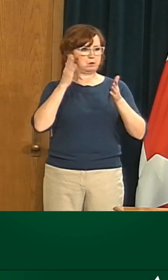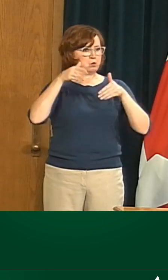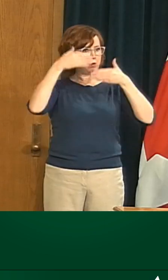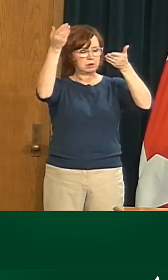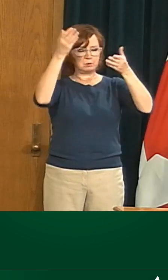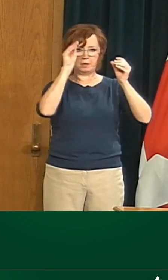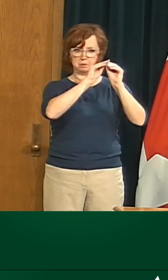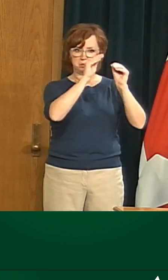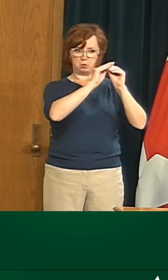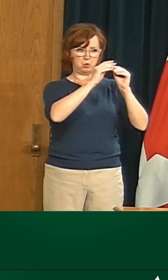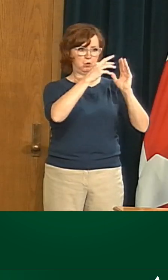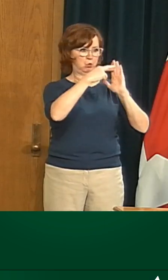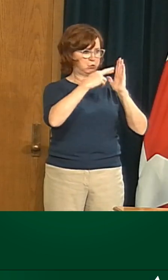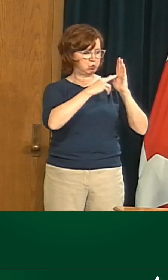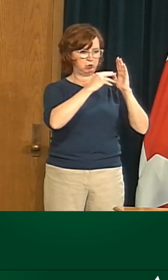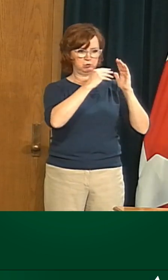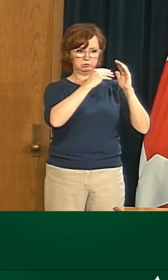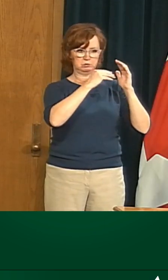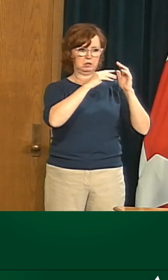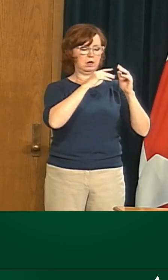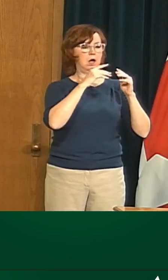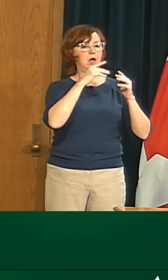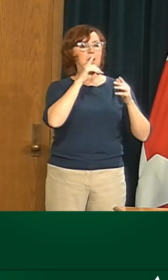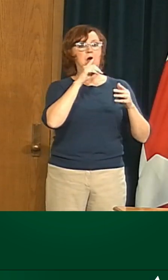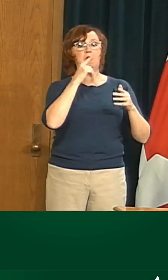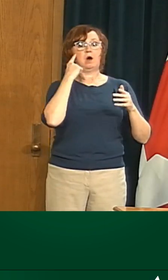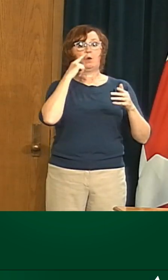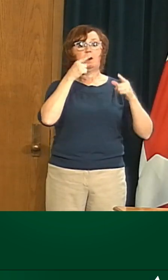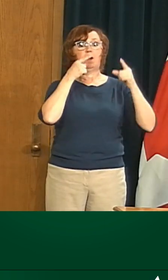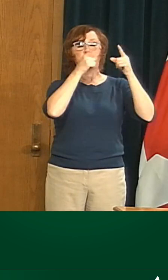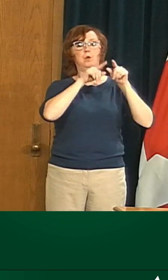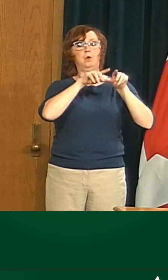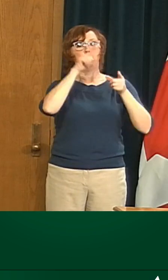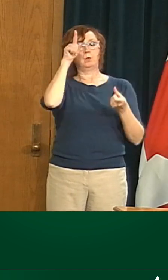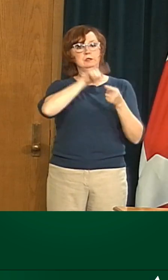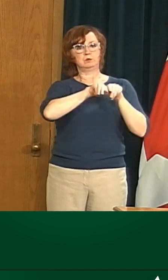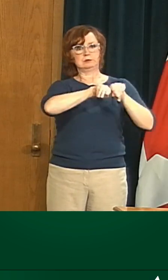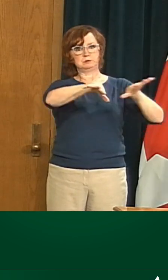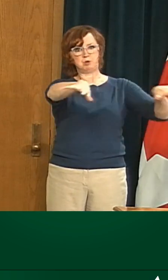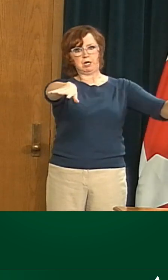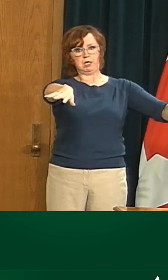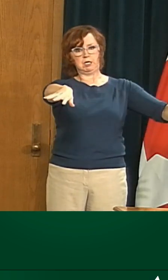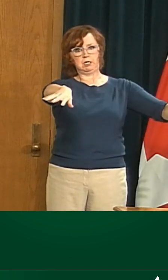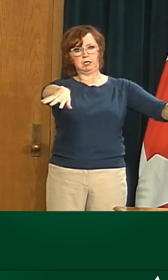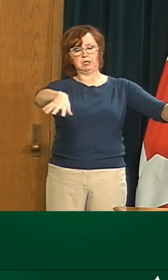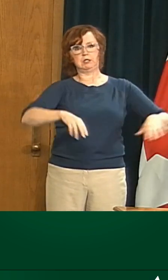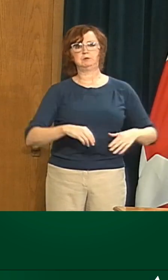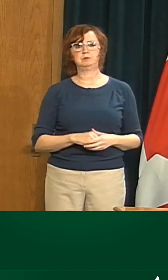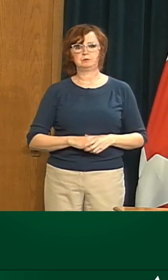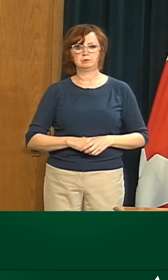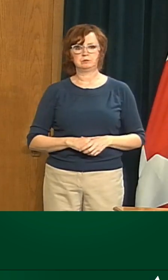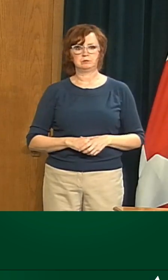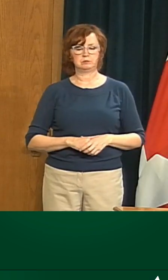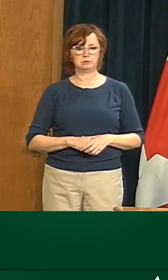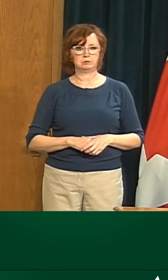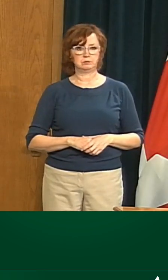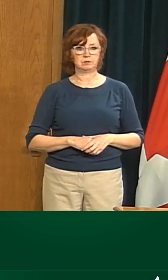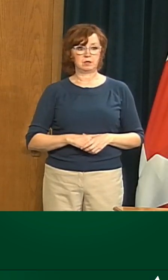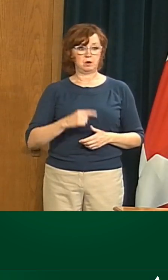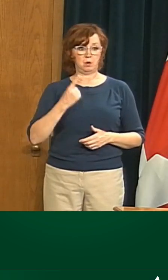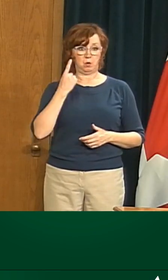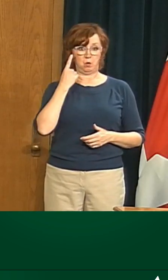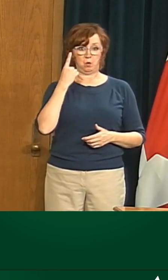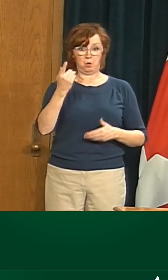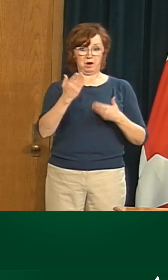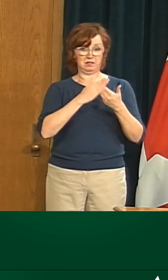ensure that it doesn't occur in other communities. So it is important that there may not be one metric that determines that